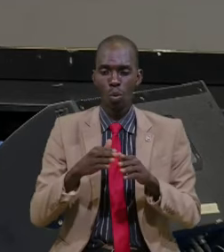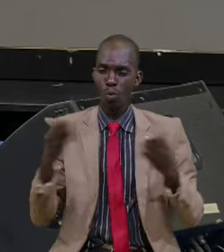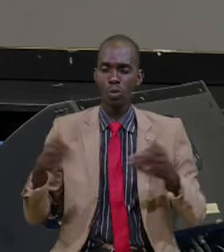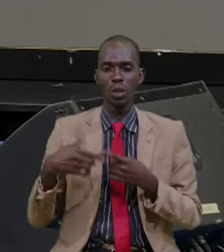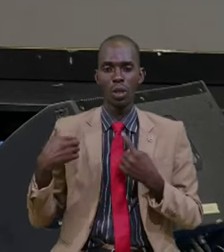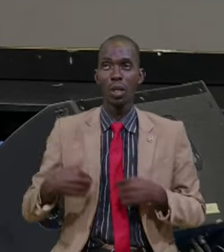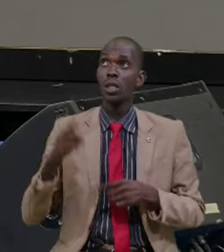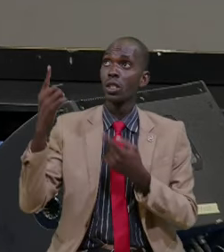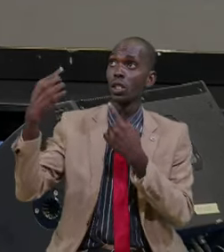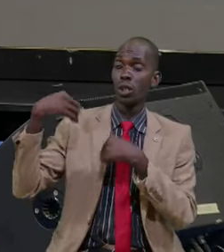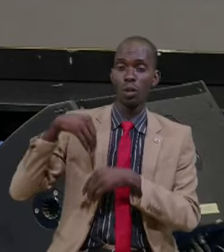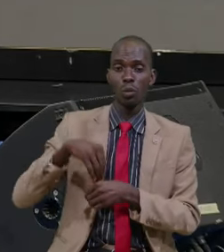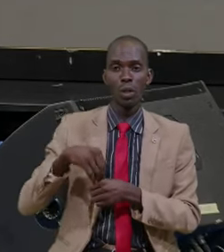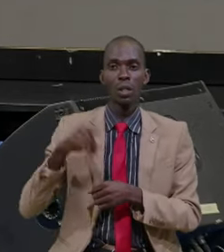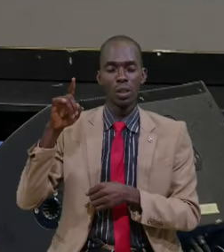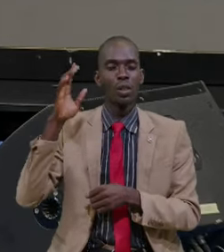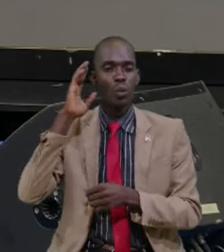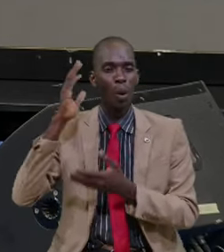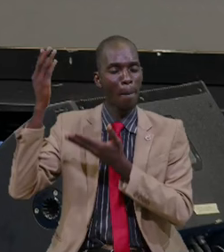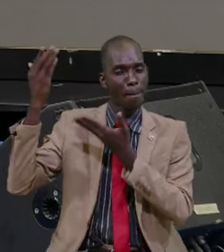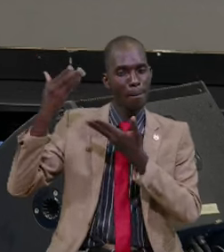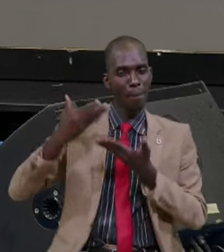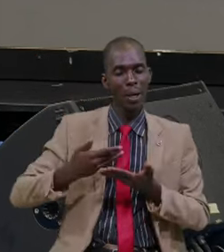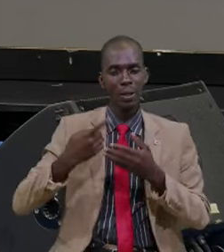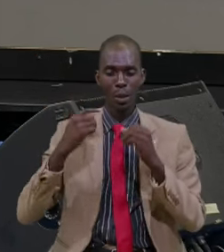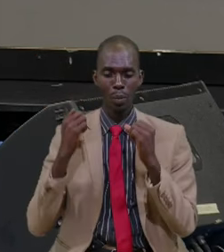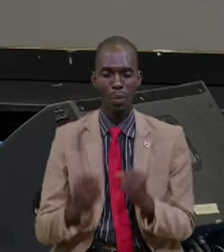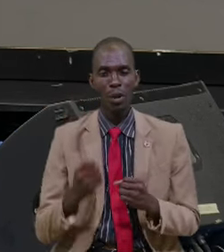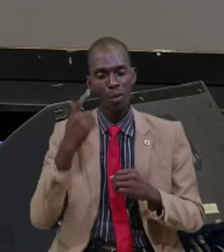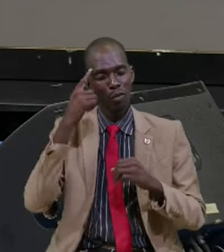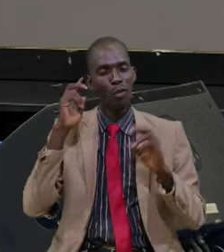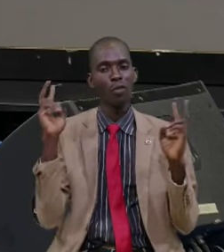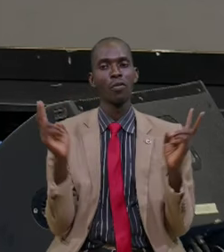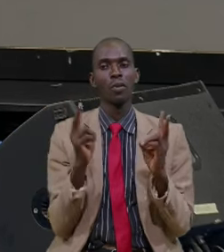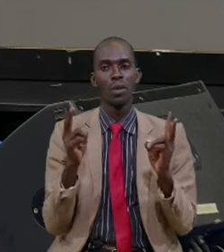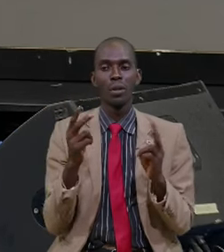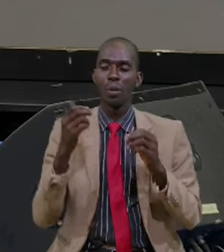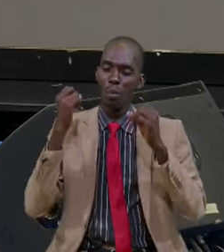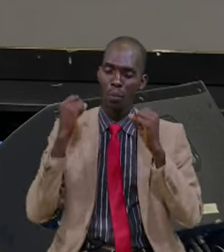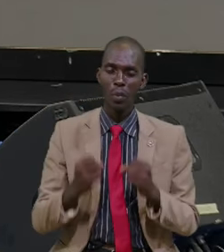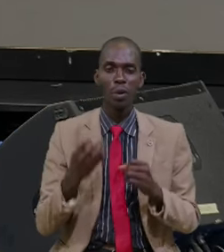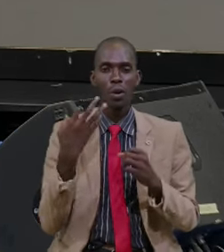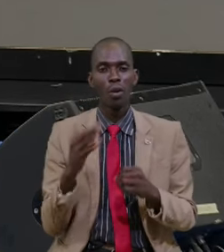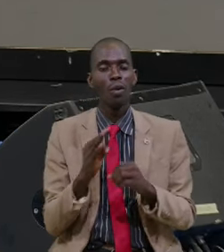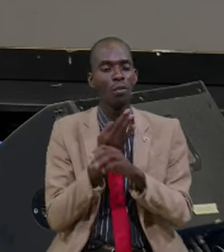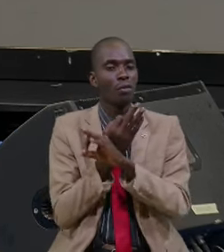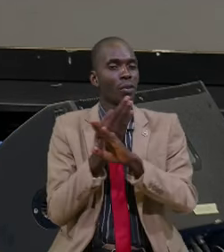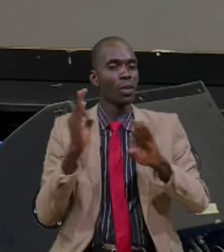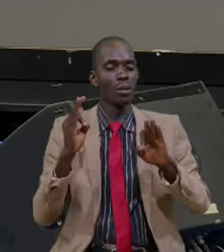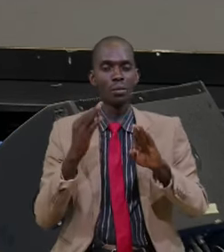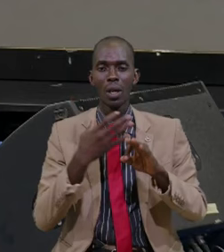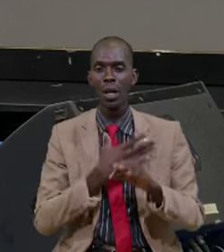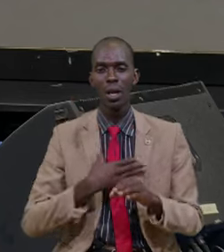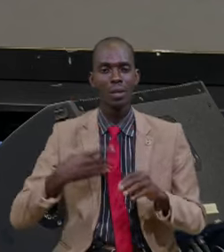and he'll bring the power for victory, the power of freedom, and the power to